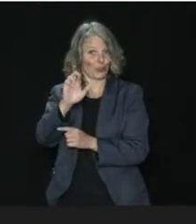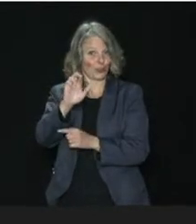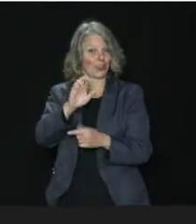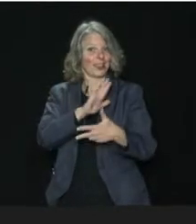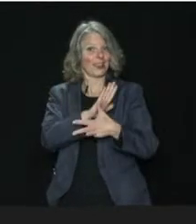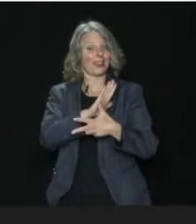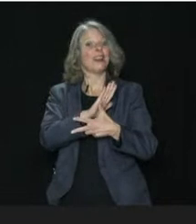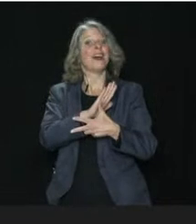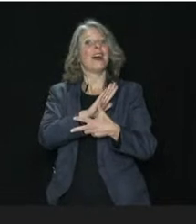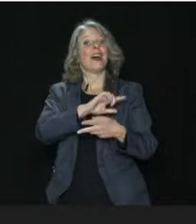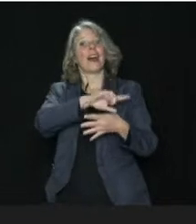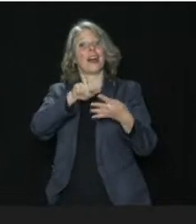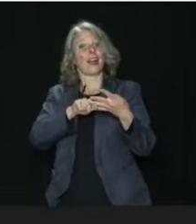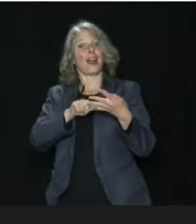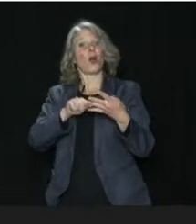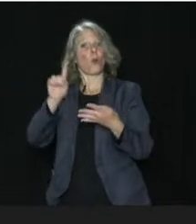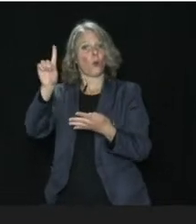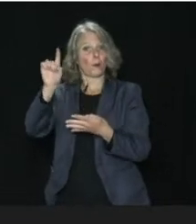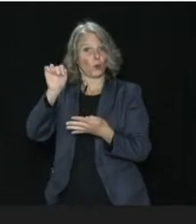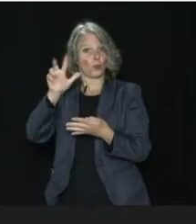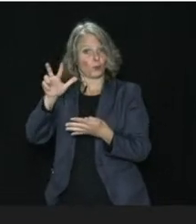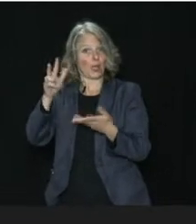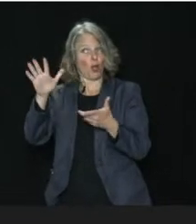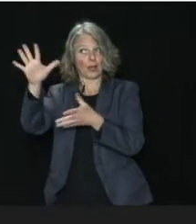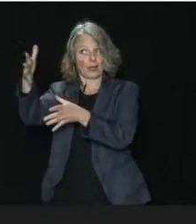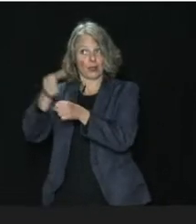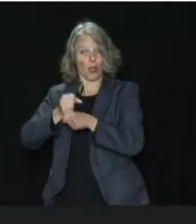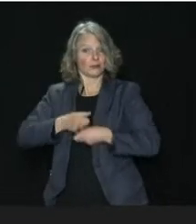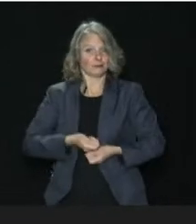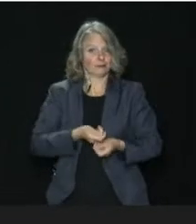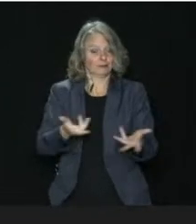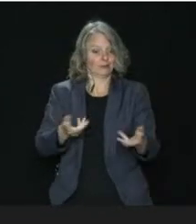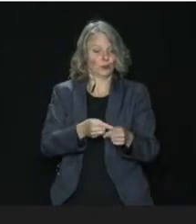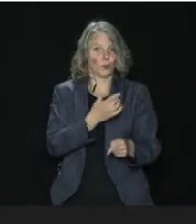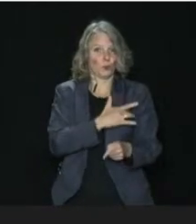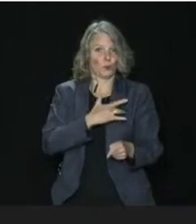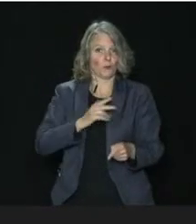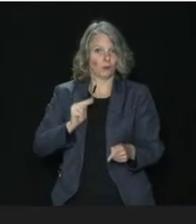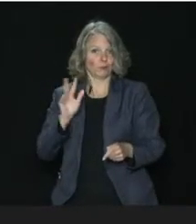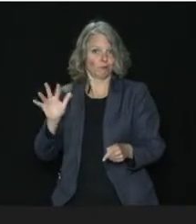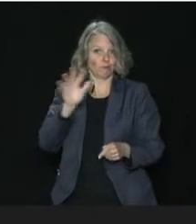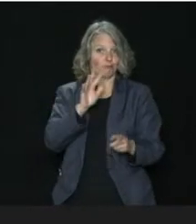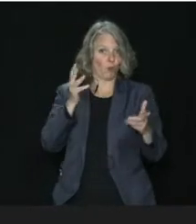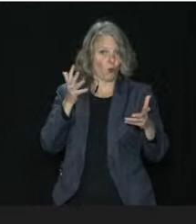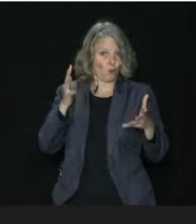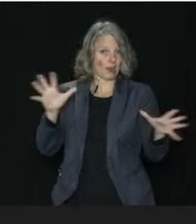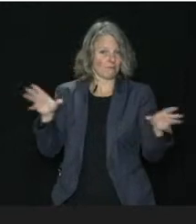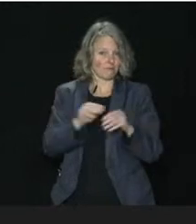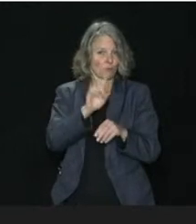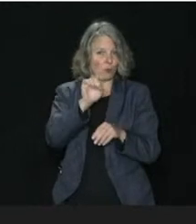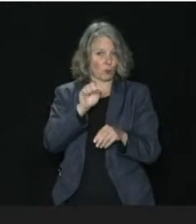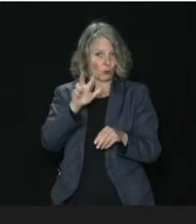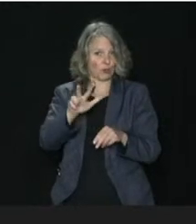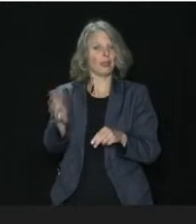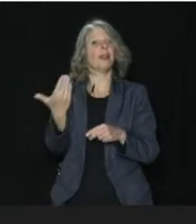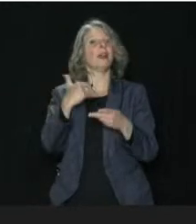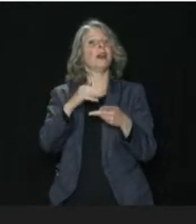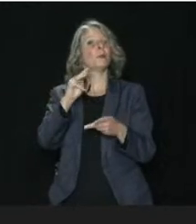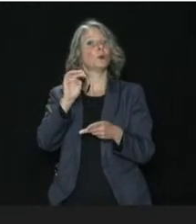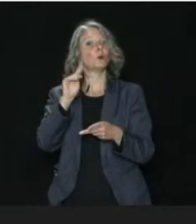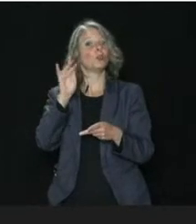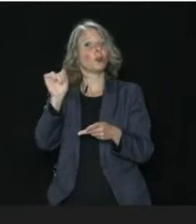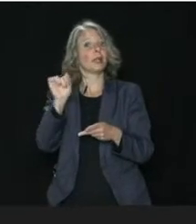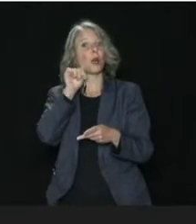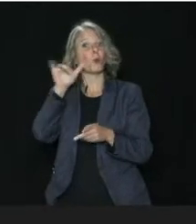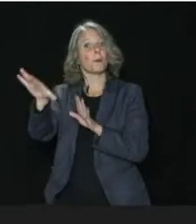1.3 million doses of this week's shipment have been delivered to the provinces and territories. For Moderna, we're picking up our